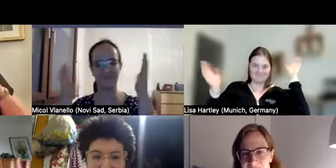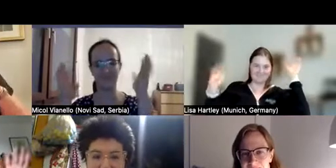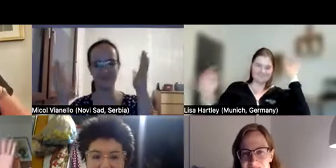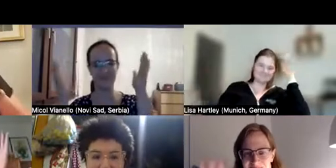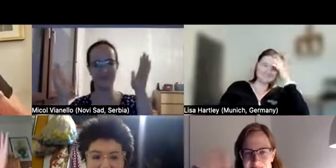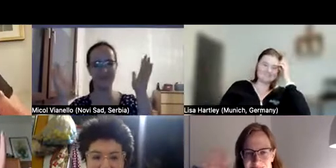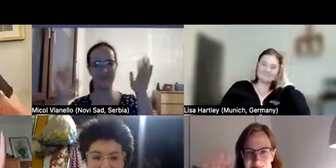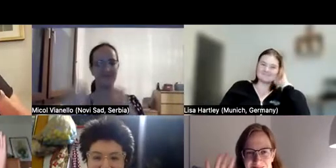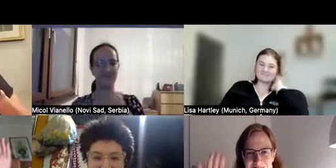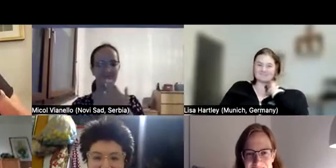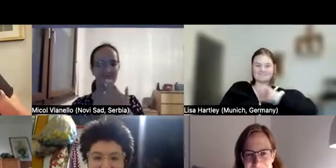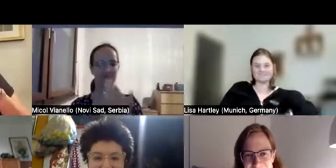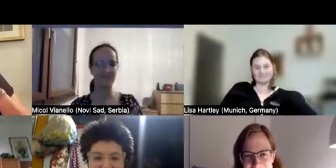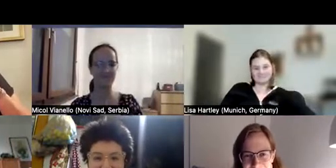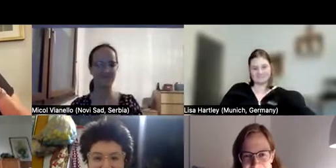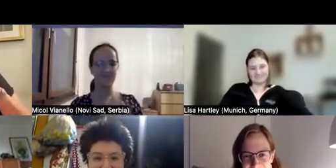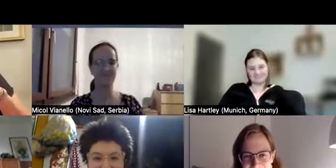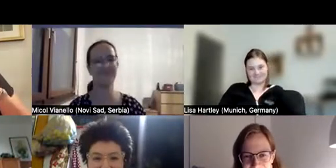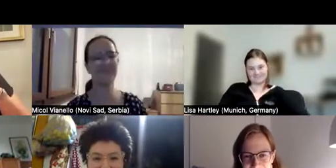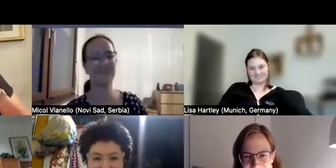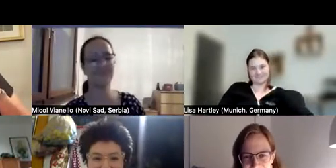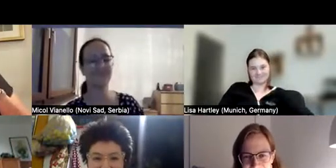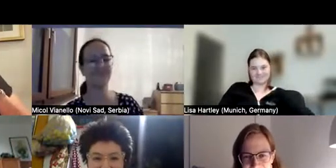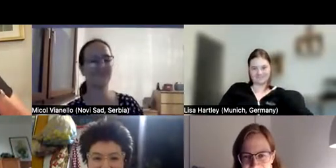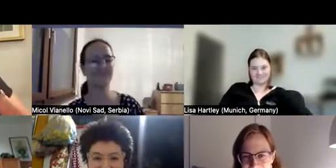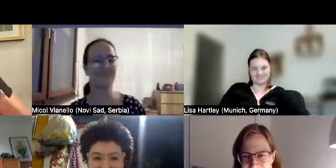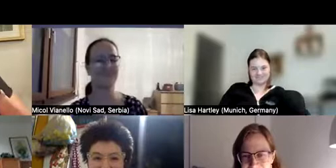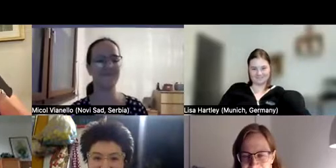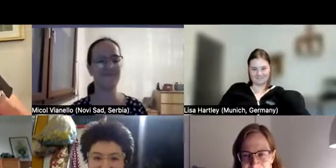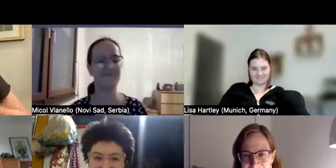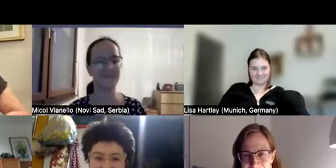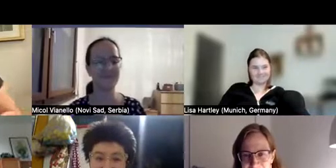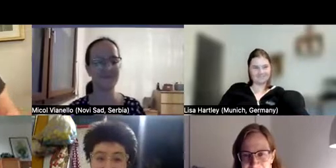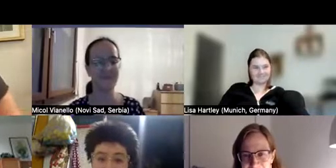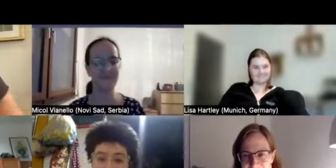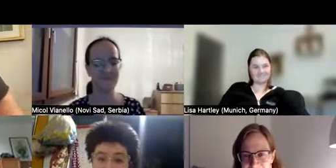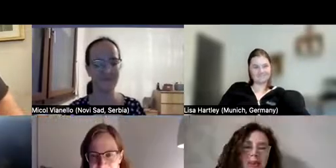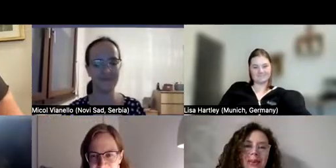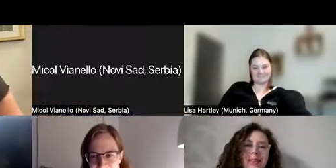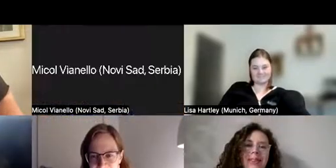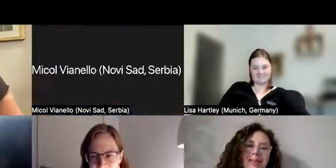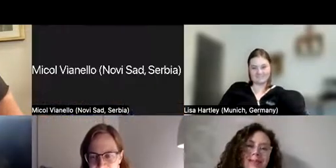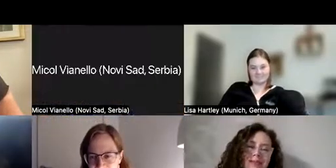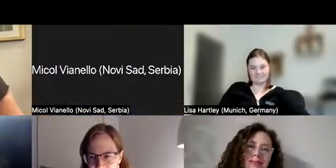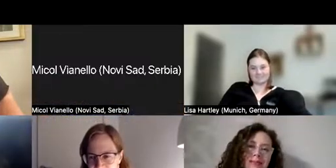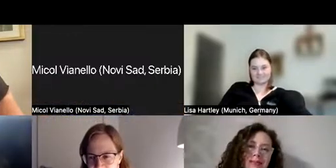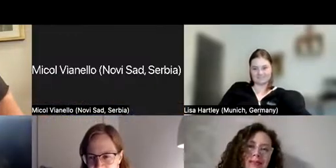Bye-bye. Thank you very much for Thank the you so much. talk. It was lovely. Thank you. Bye-bye. Thank you. Thank you.